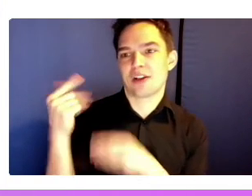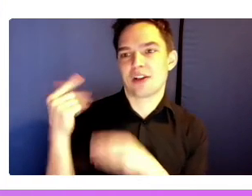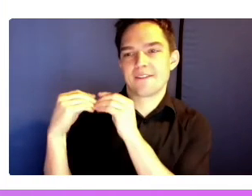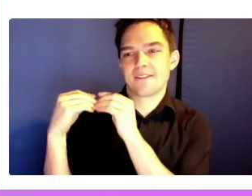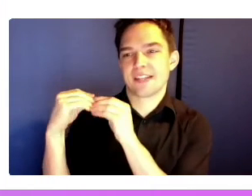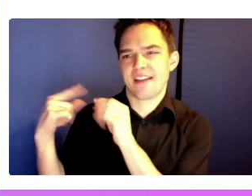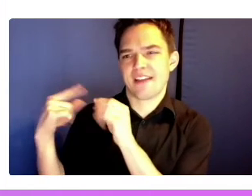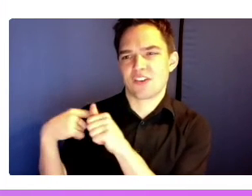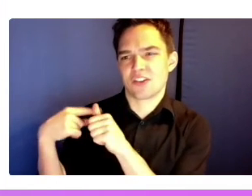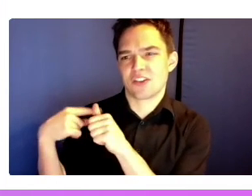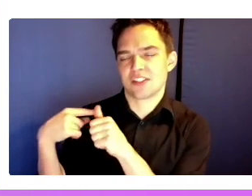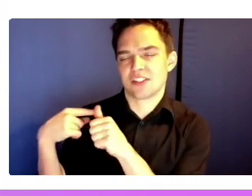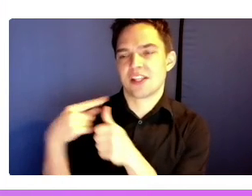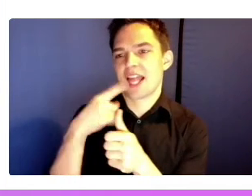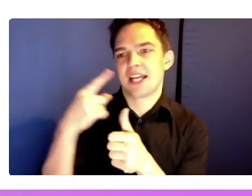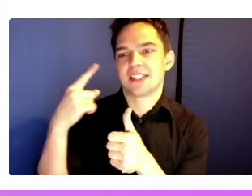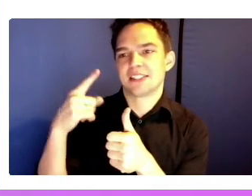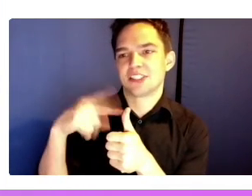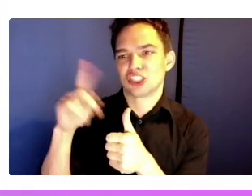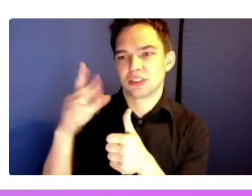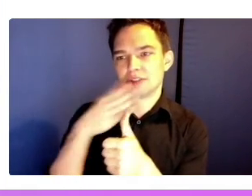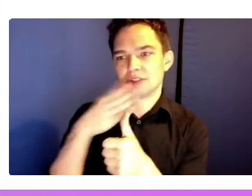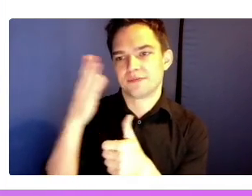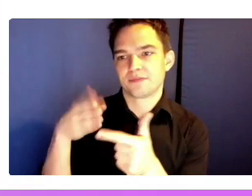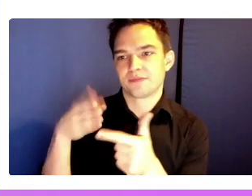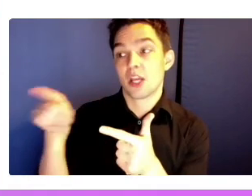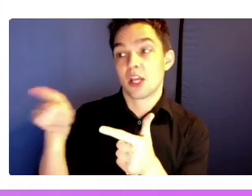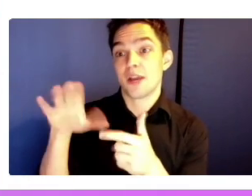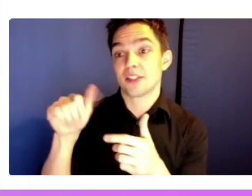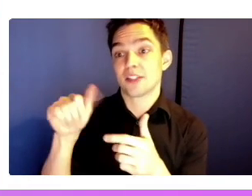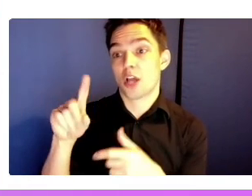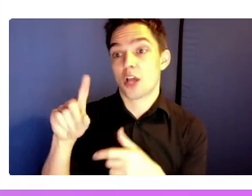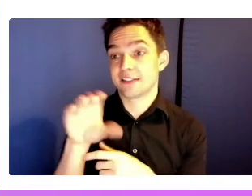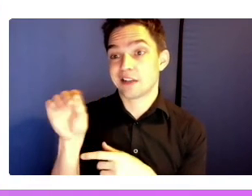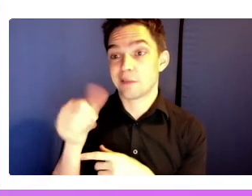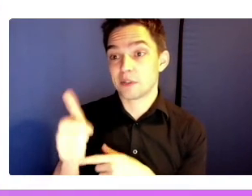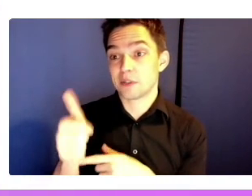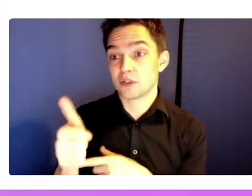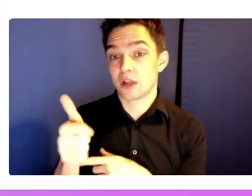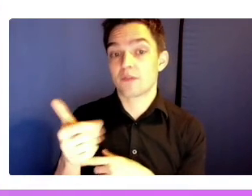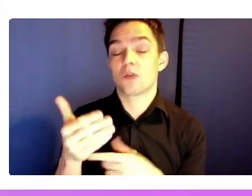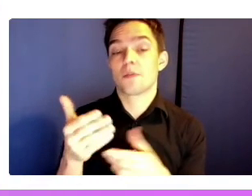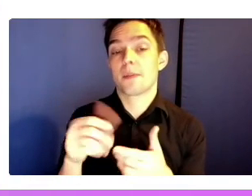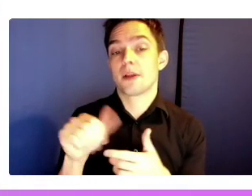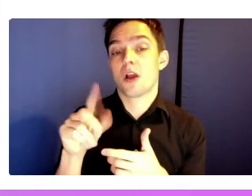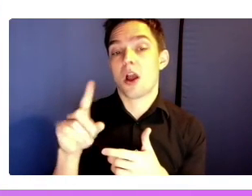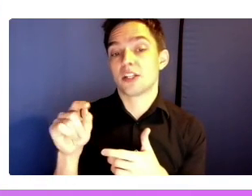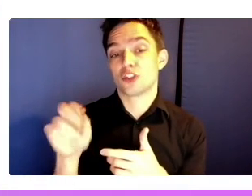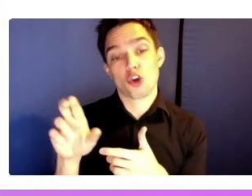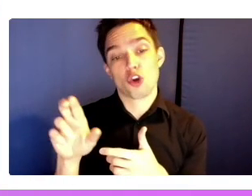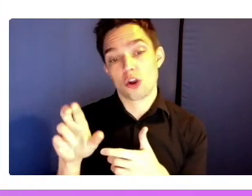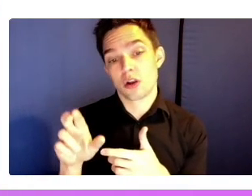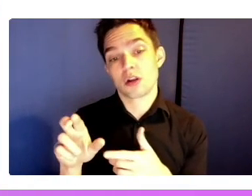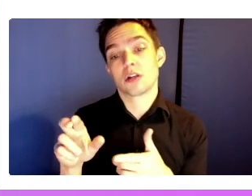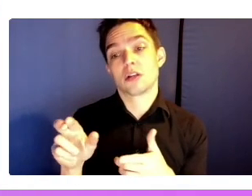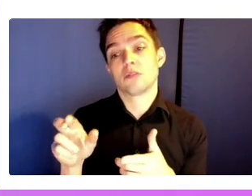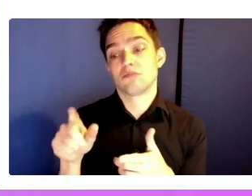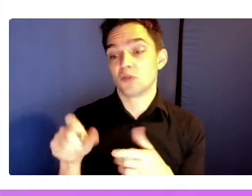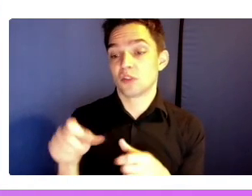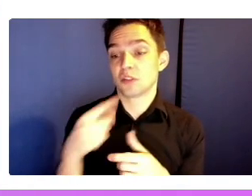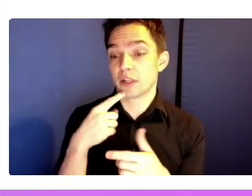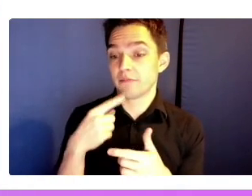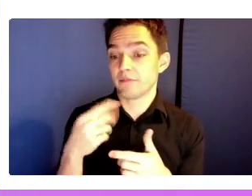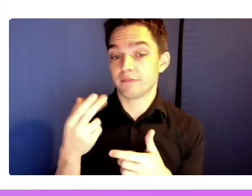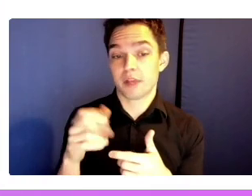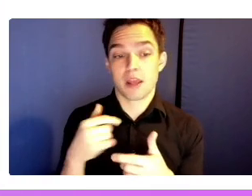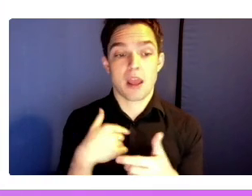this. And you as a auditing company or something, or the auditor, you can say, hey, I